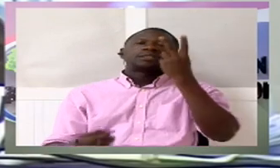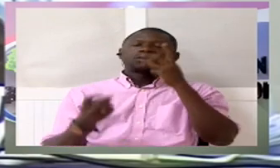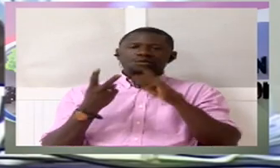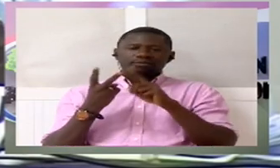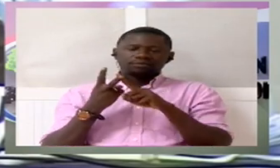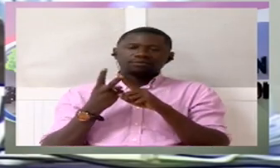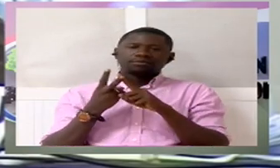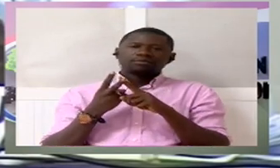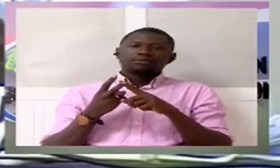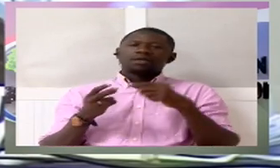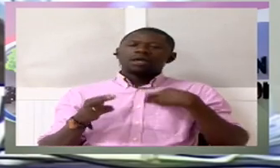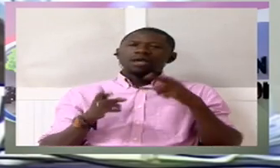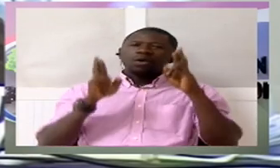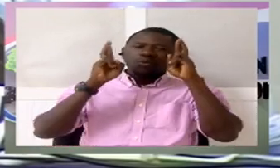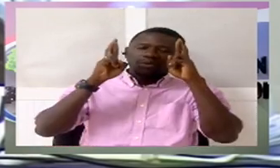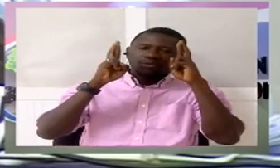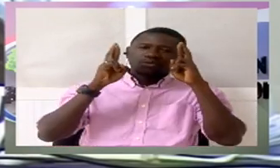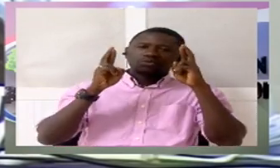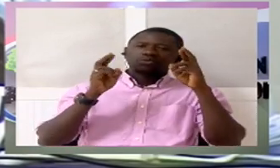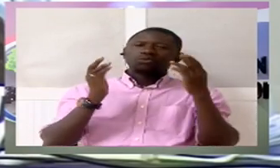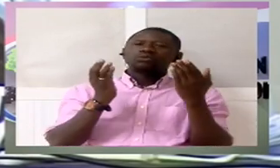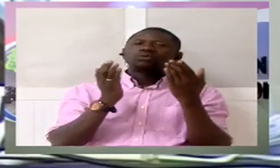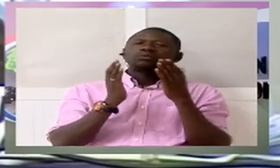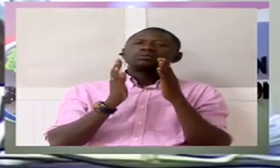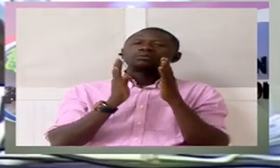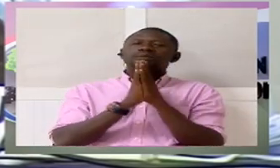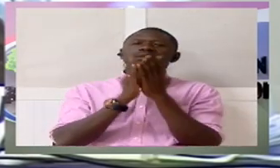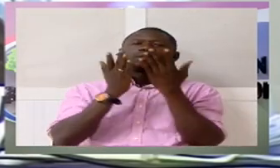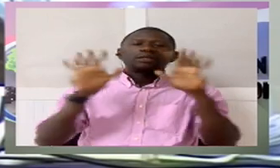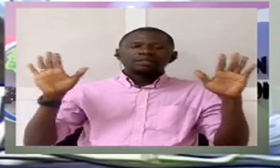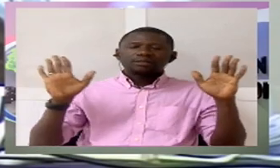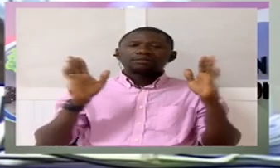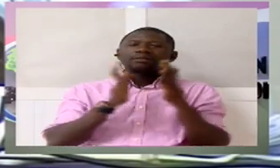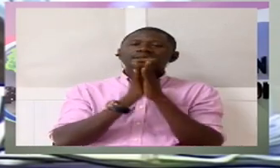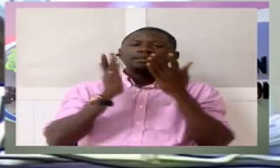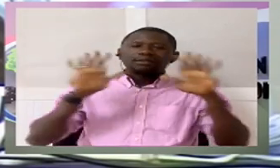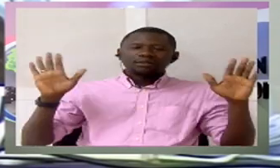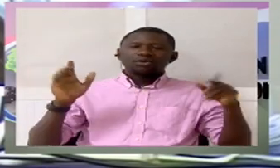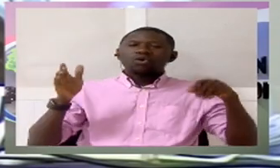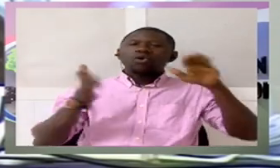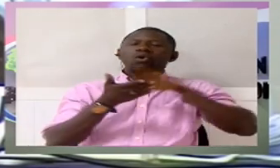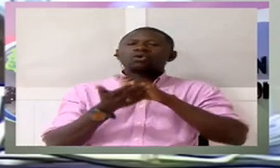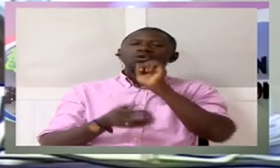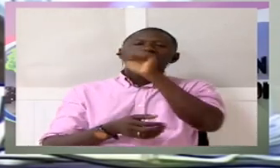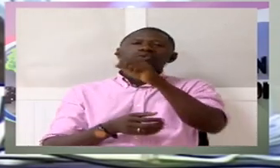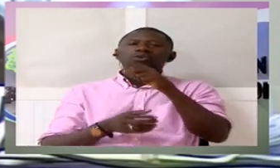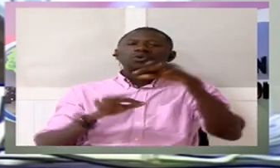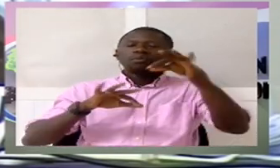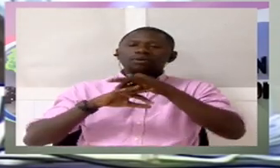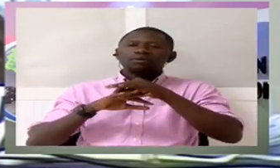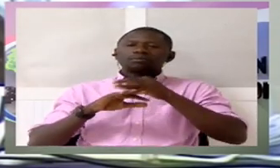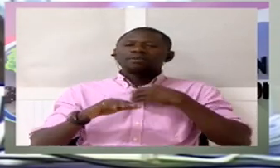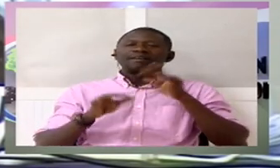Flanjau, I wish to congratulate you on your marriage to my very beautiful daughter-in-law,